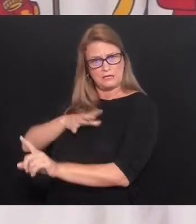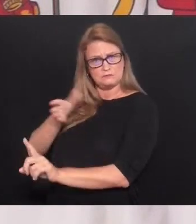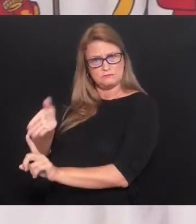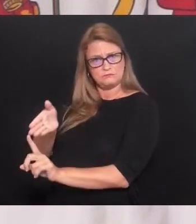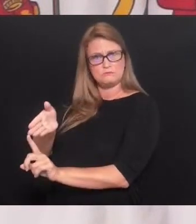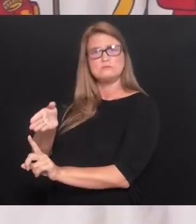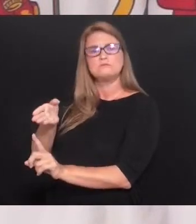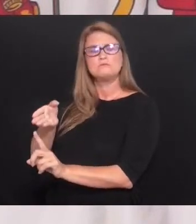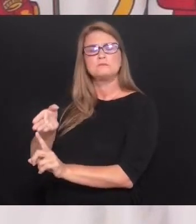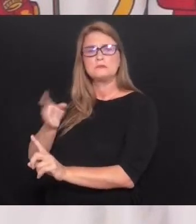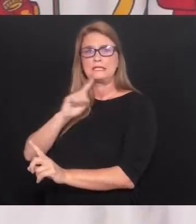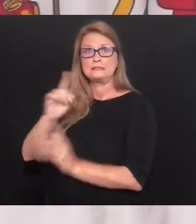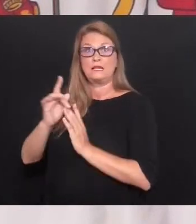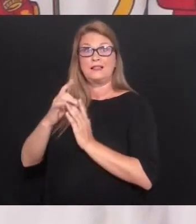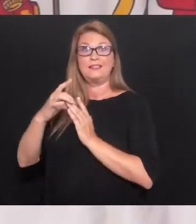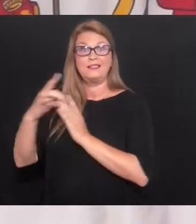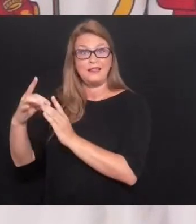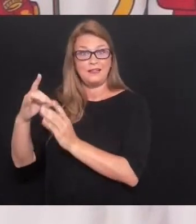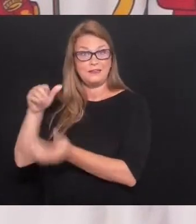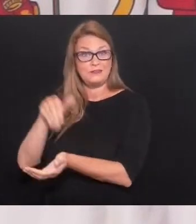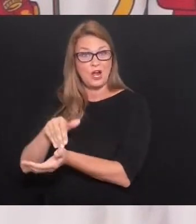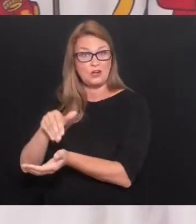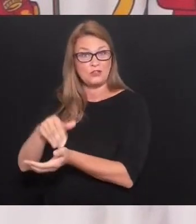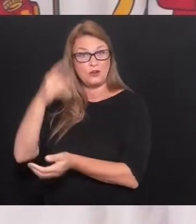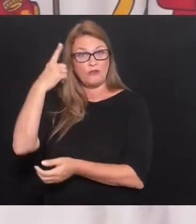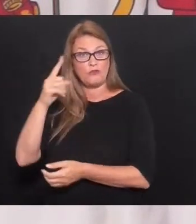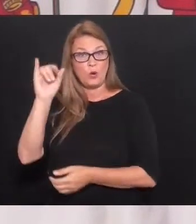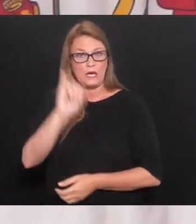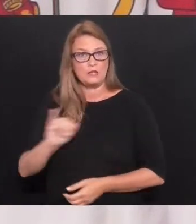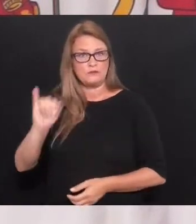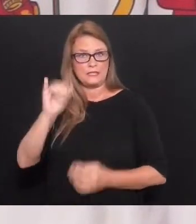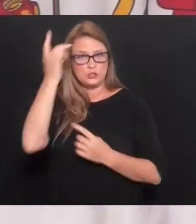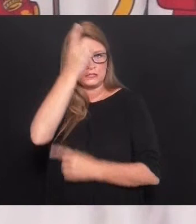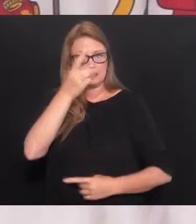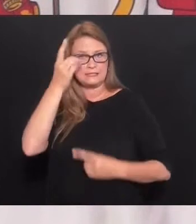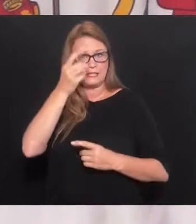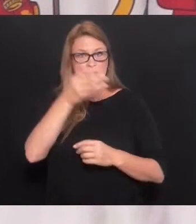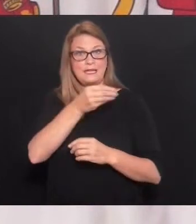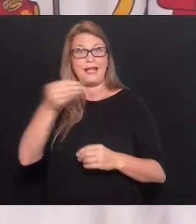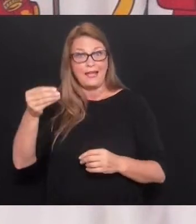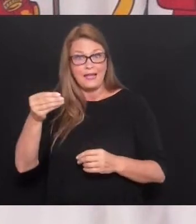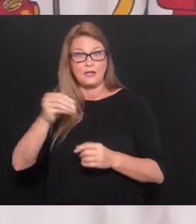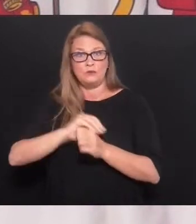the infectious disease and the coronavirus. And